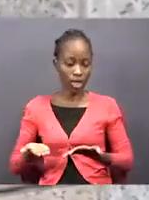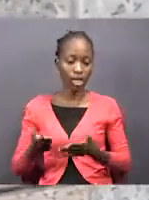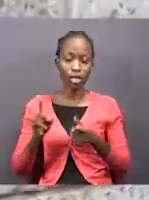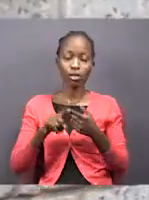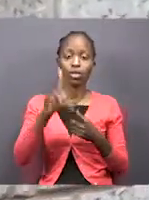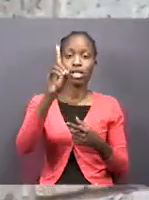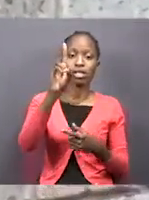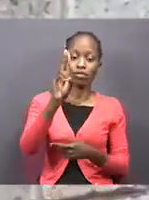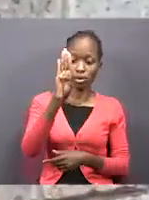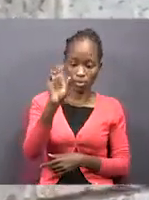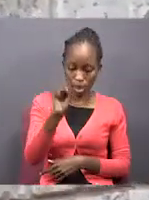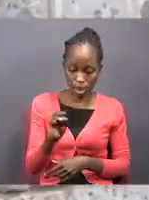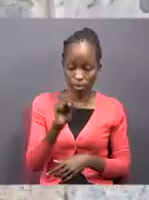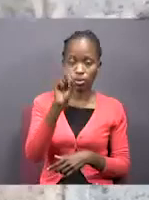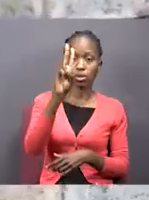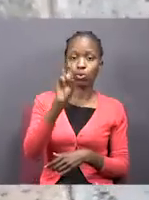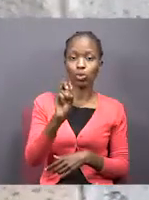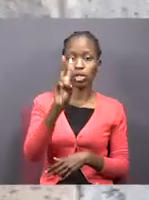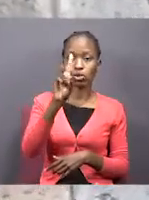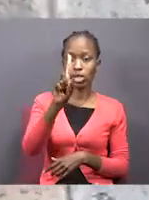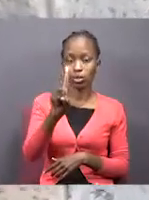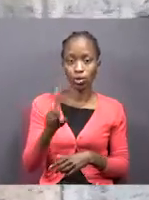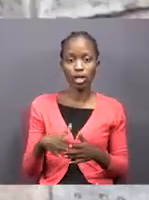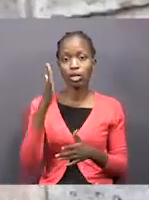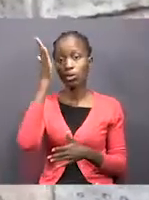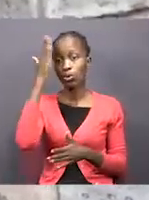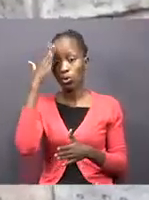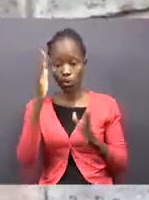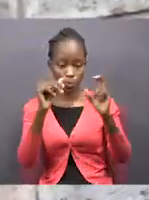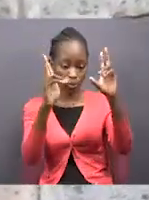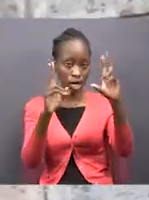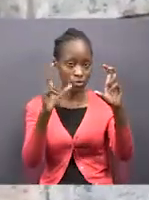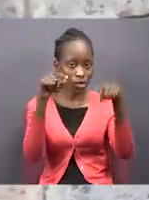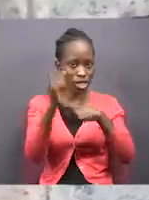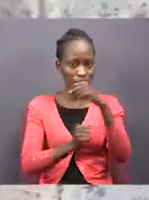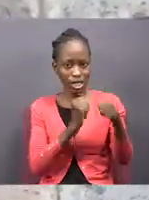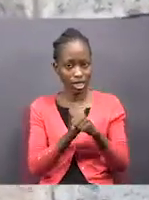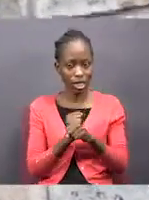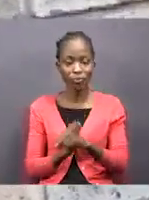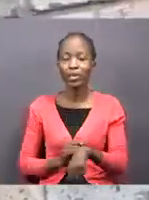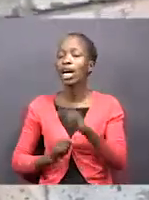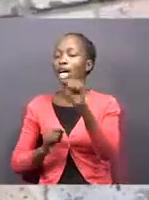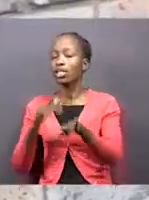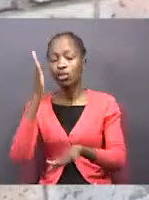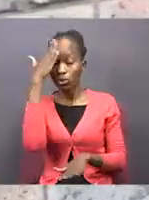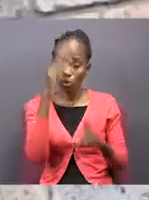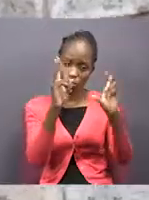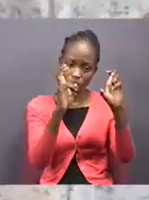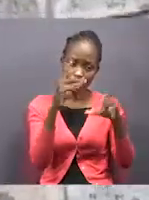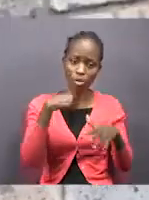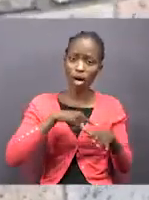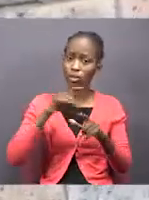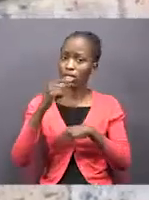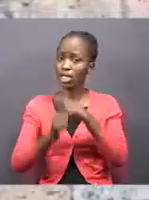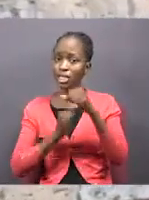theme, guys? Yeah. Do you know our theme? Yeah. So I want us to do like that Gigi told us, India. I want us to do our